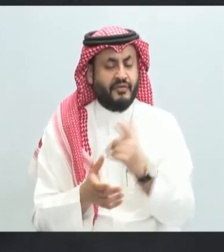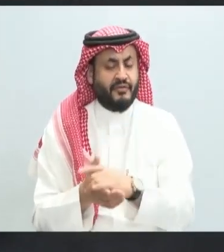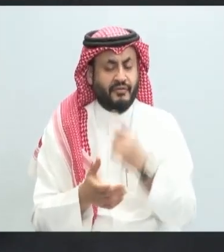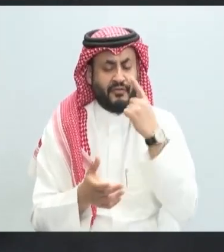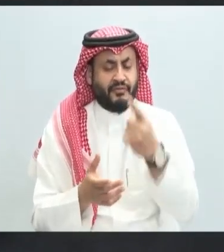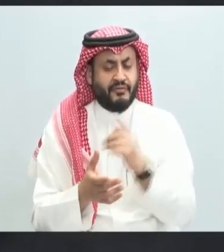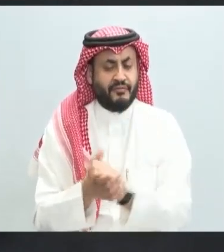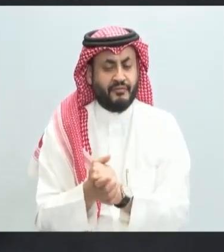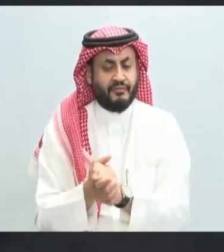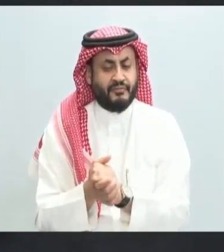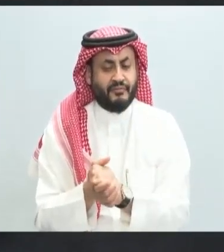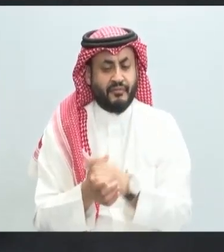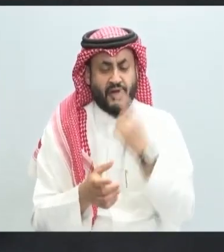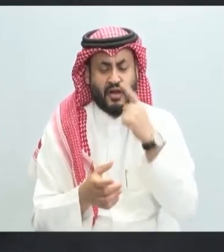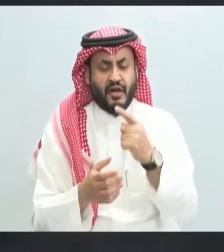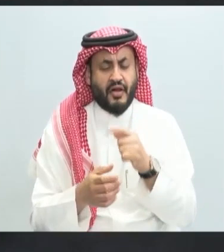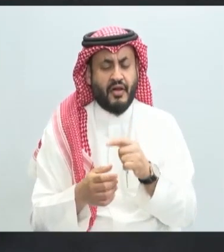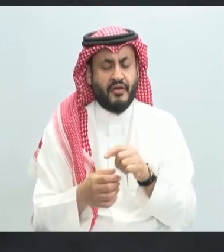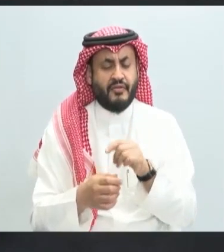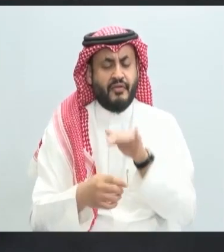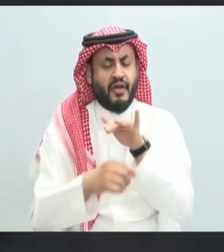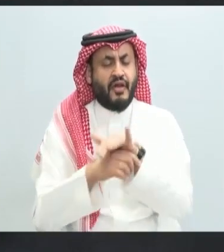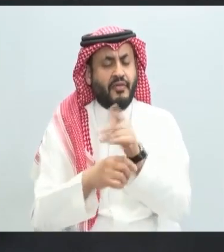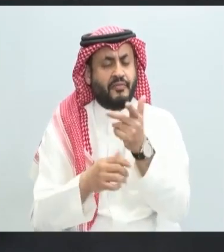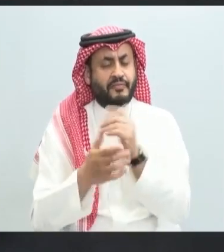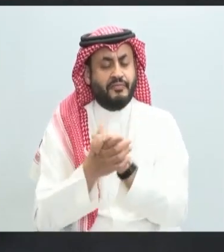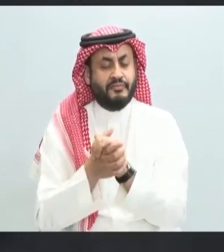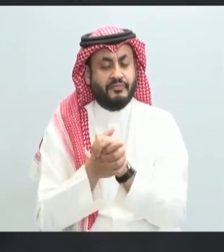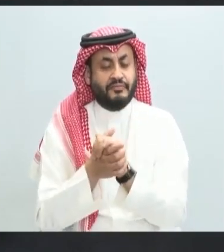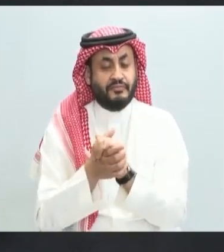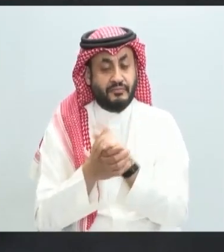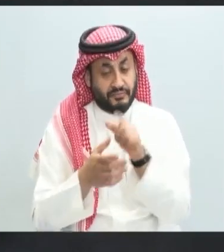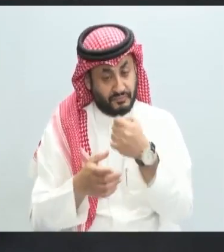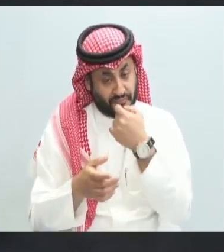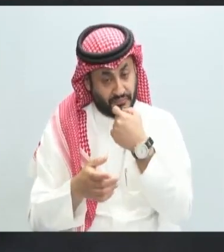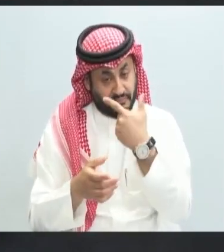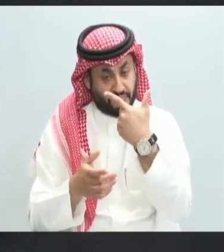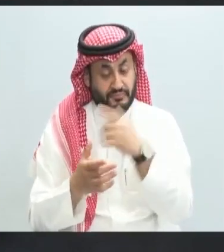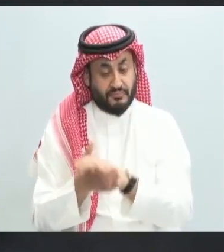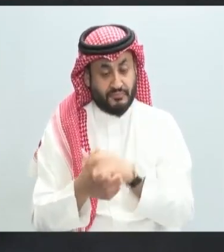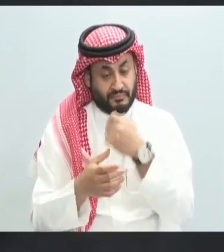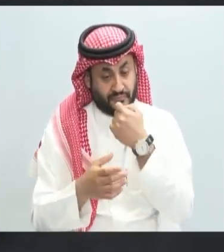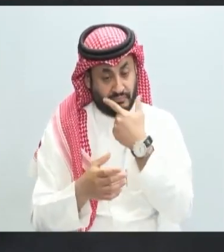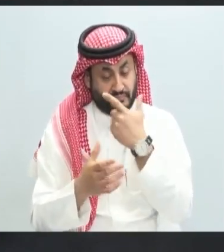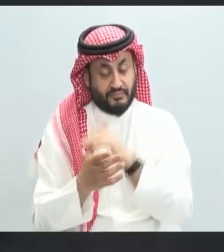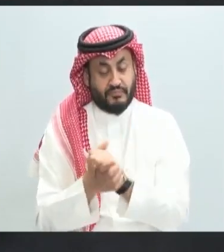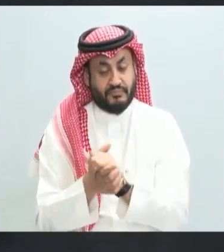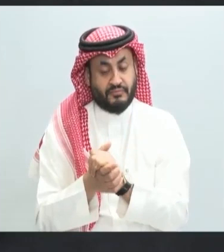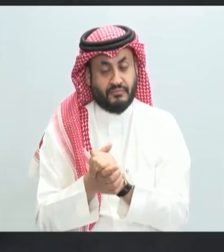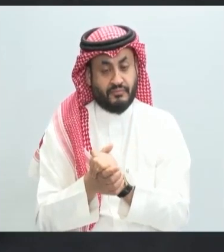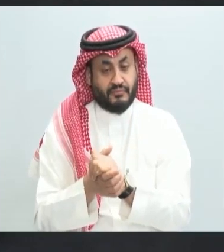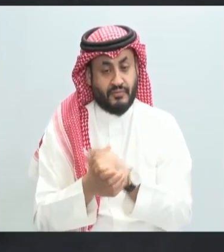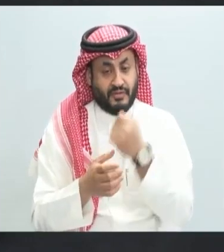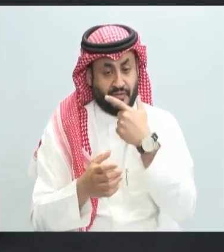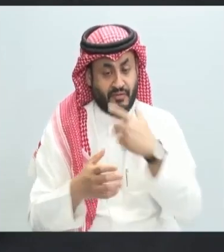face, what you can tell? Well, we can tell that this face represents